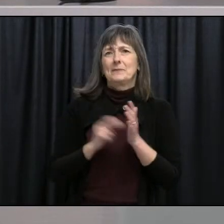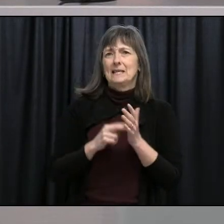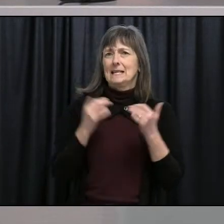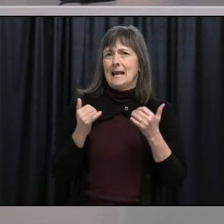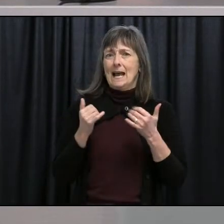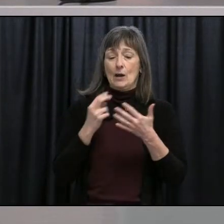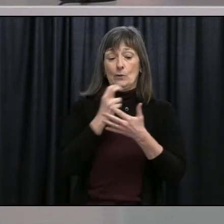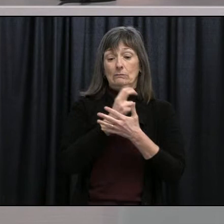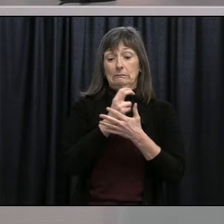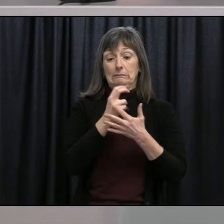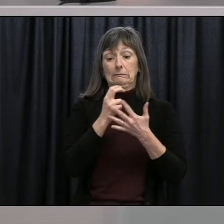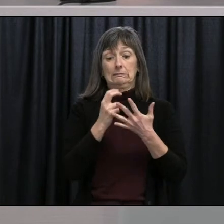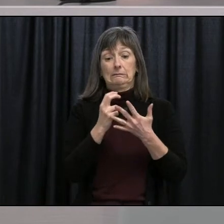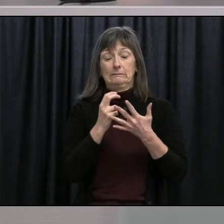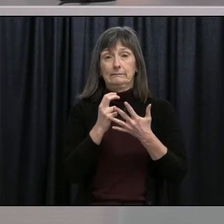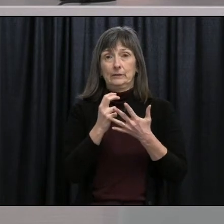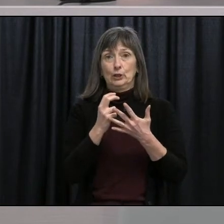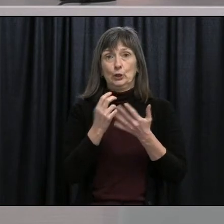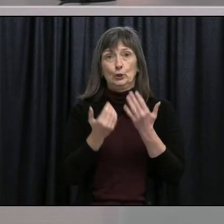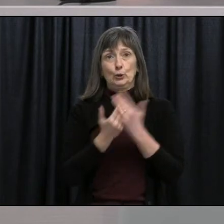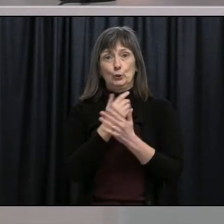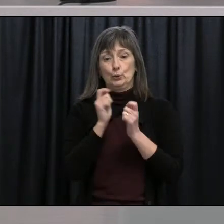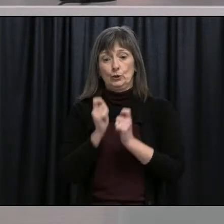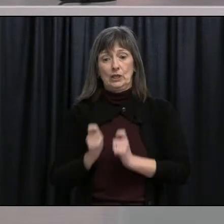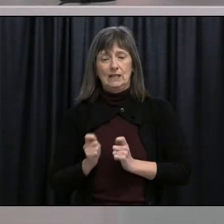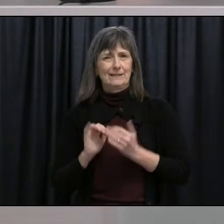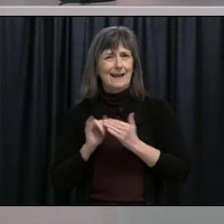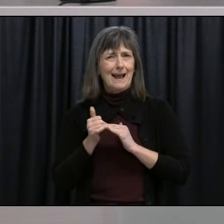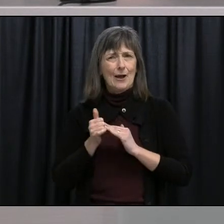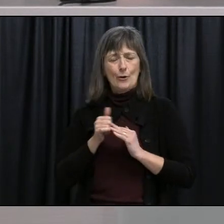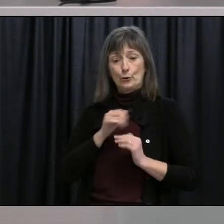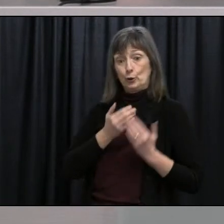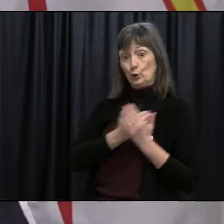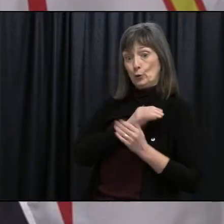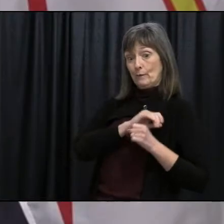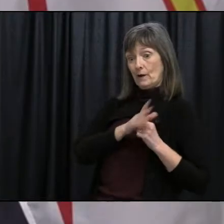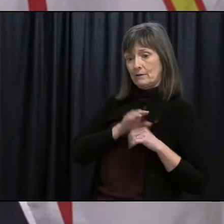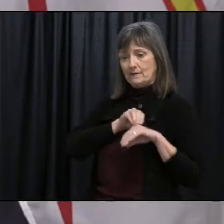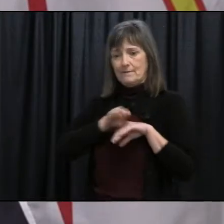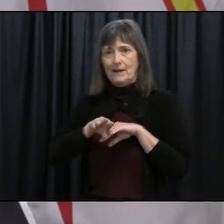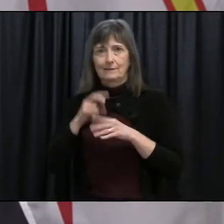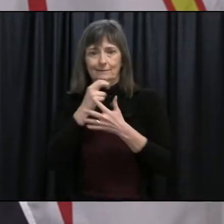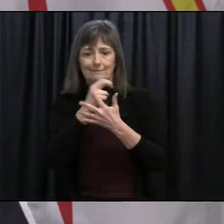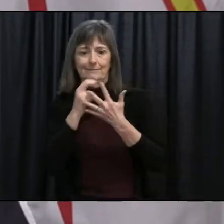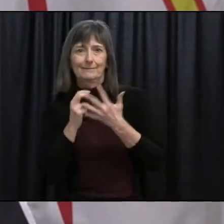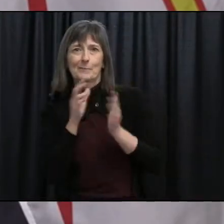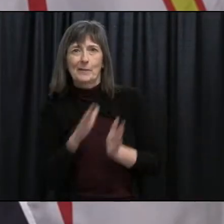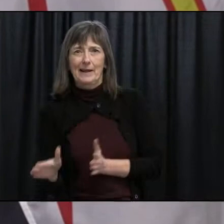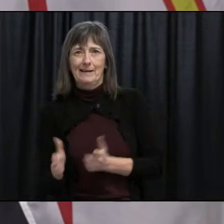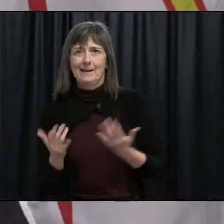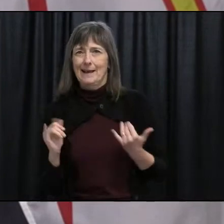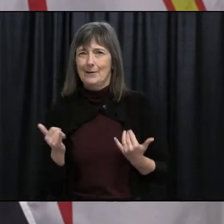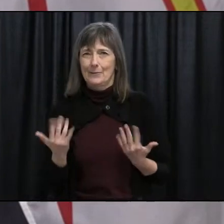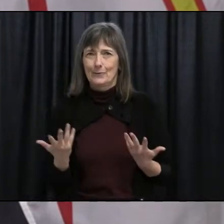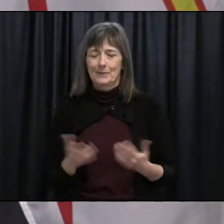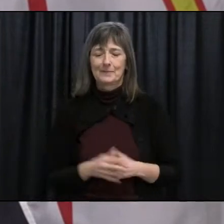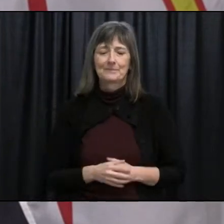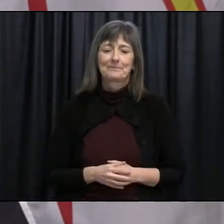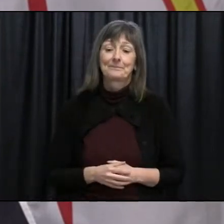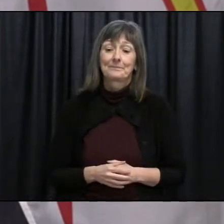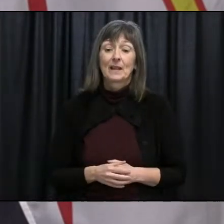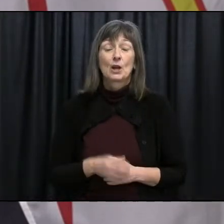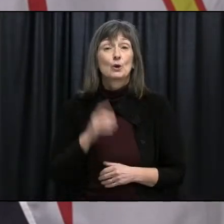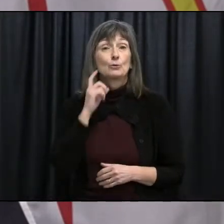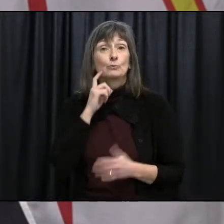be different than it was before we were dealing with the variant? So I think, what we found out from this variant is